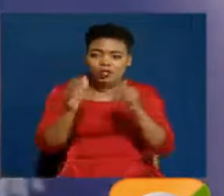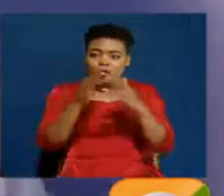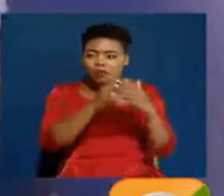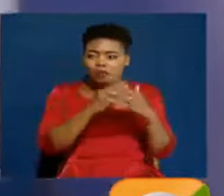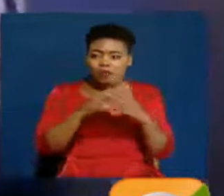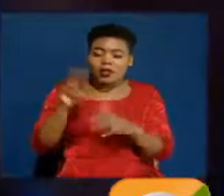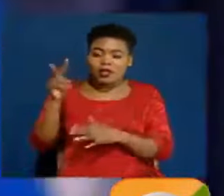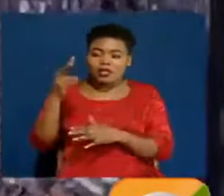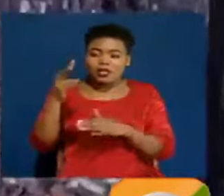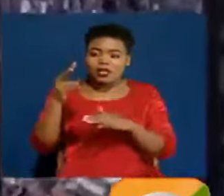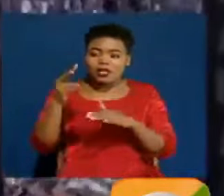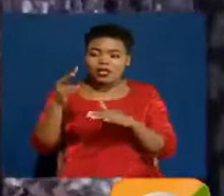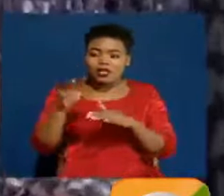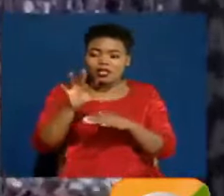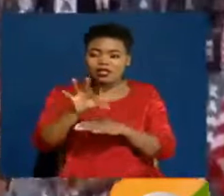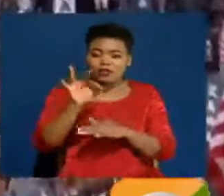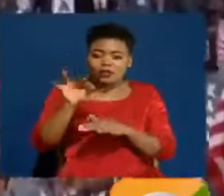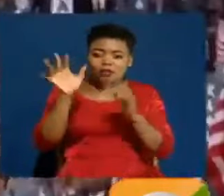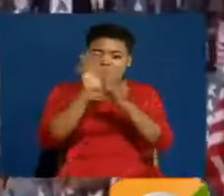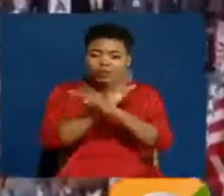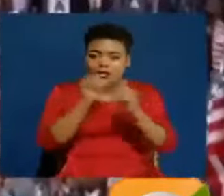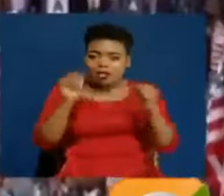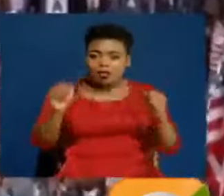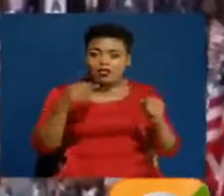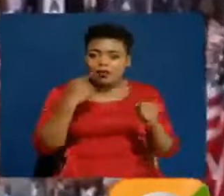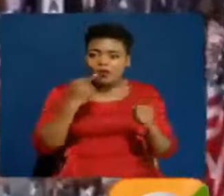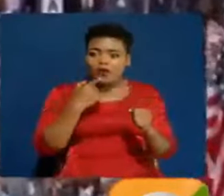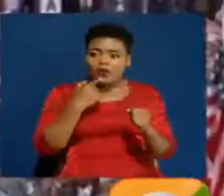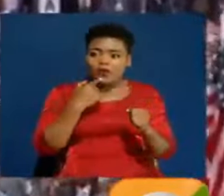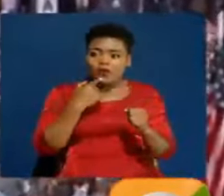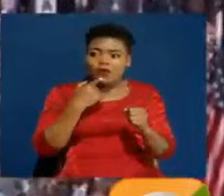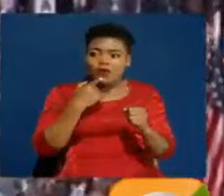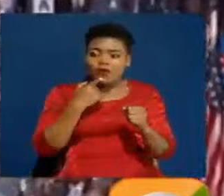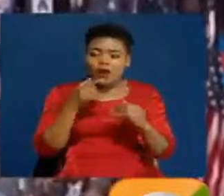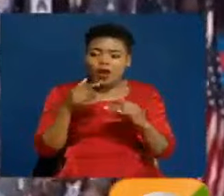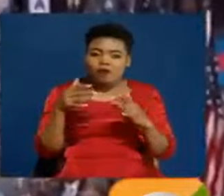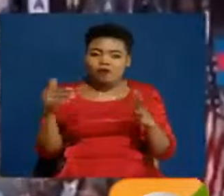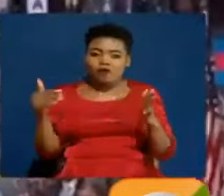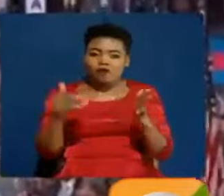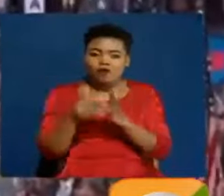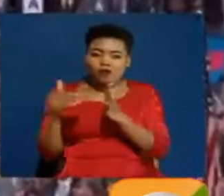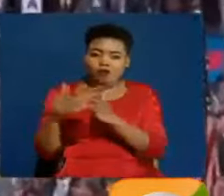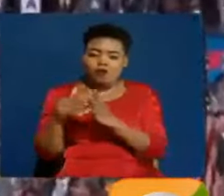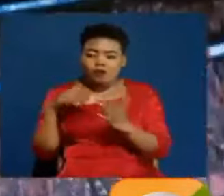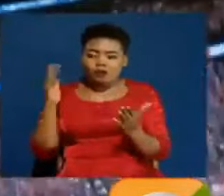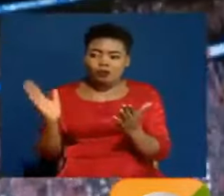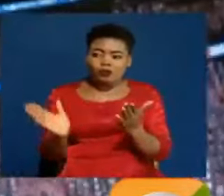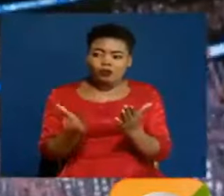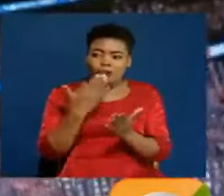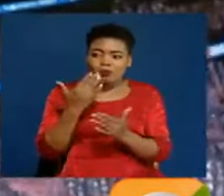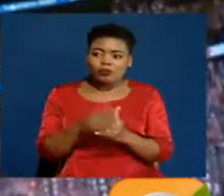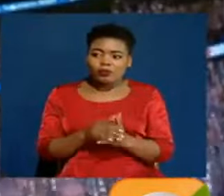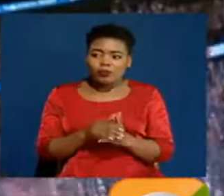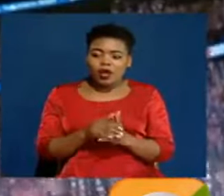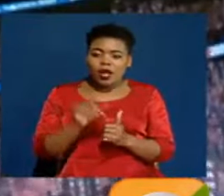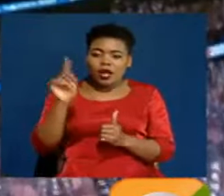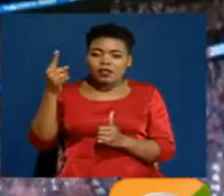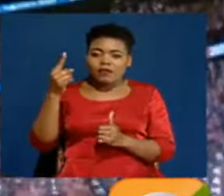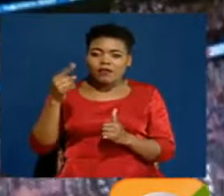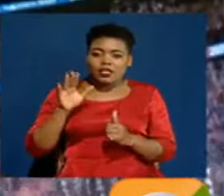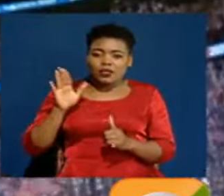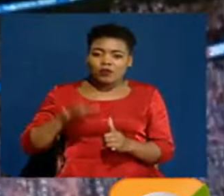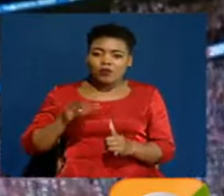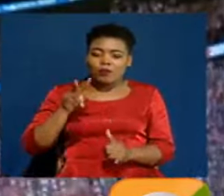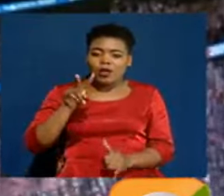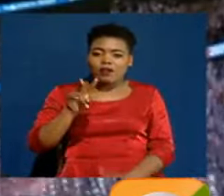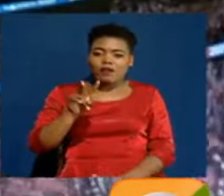second it's nominated for the presidency, who's already broken barriers as the first female VP. God bless